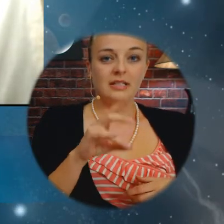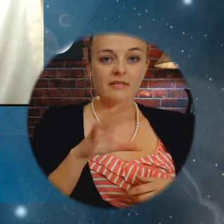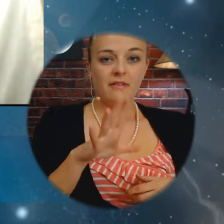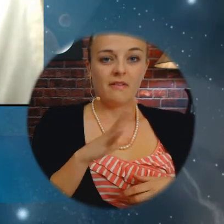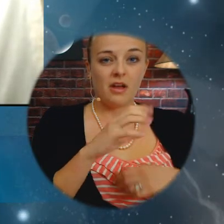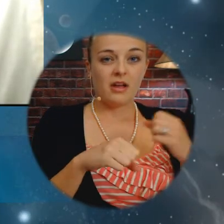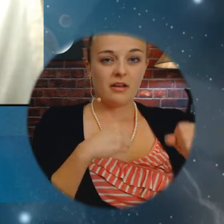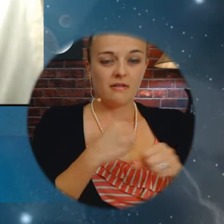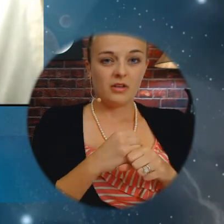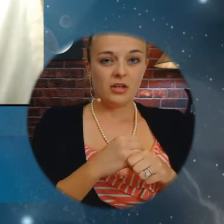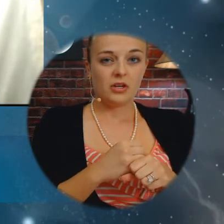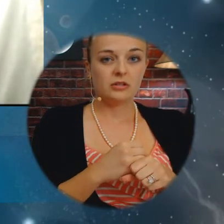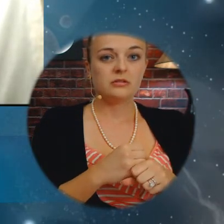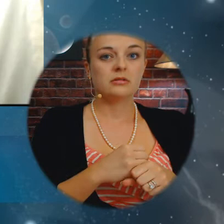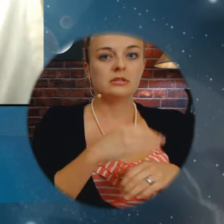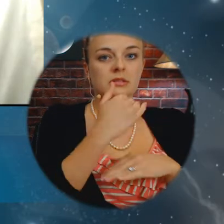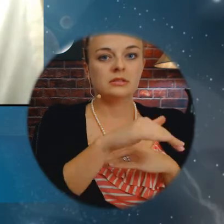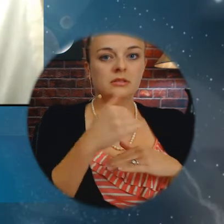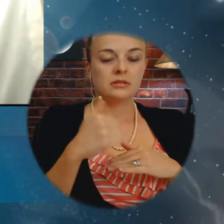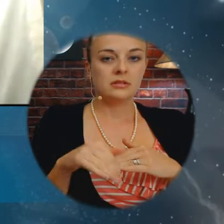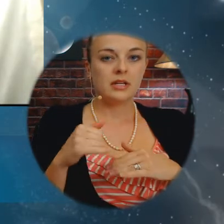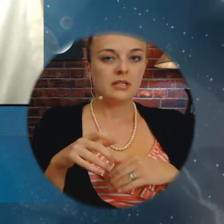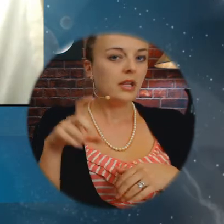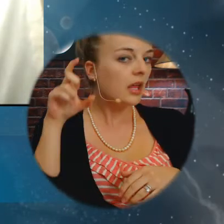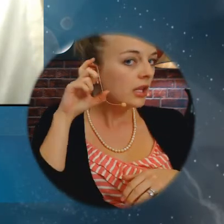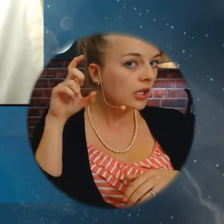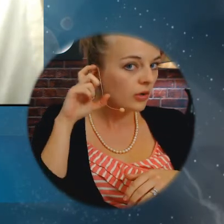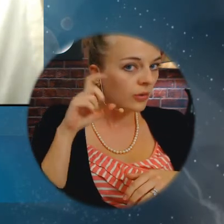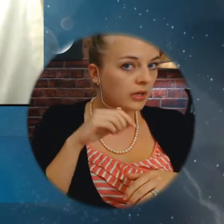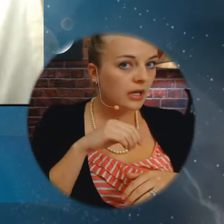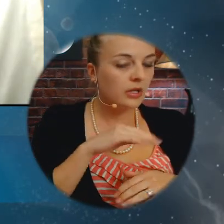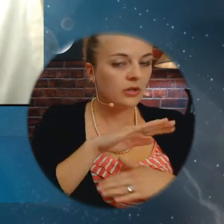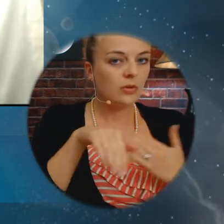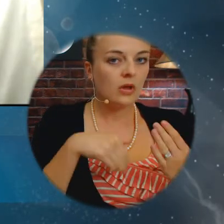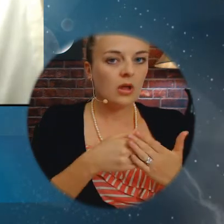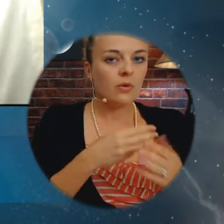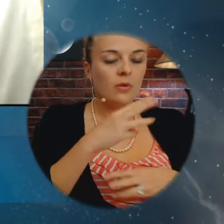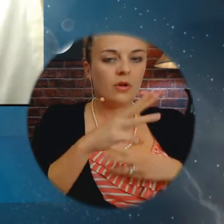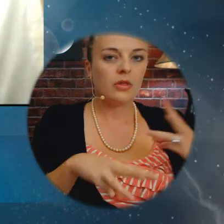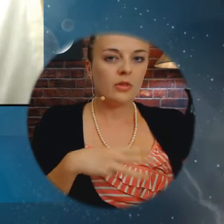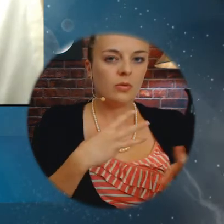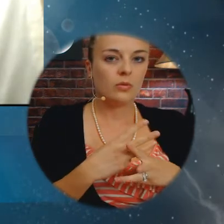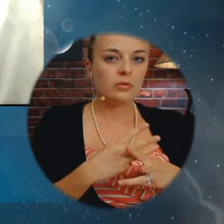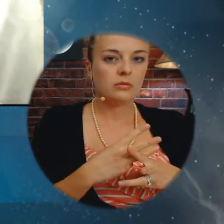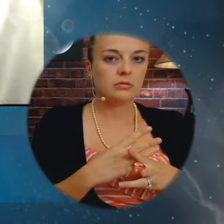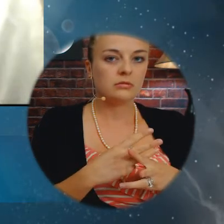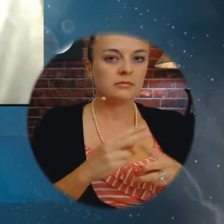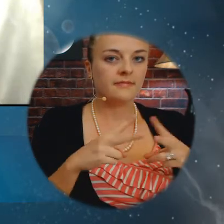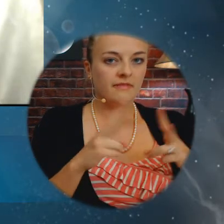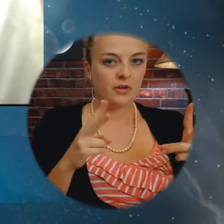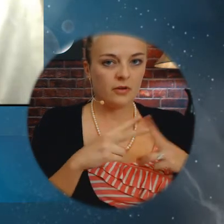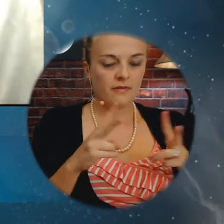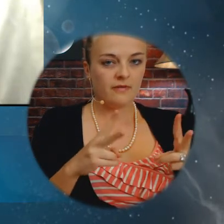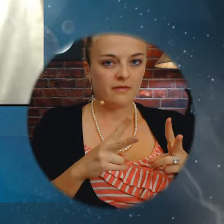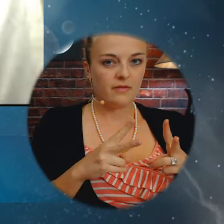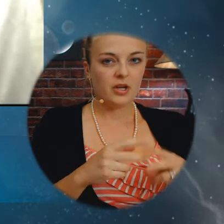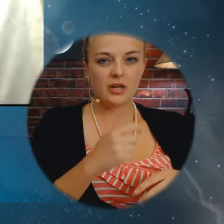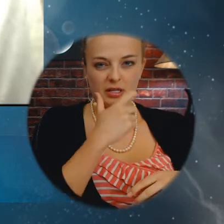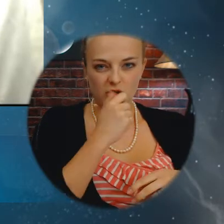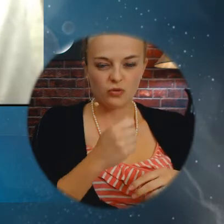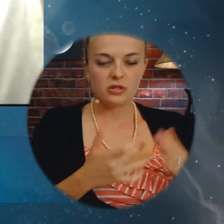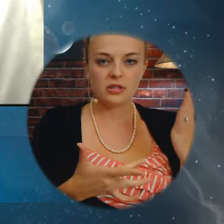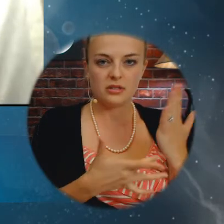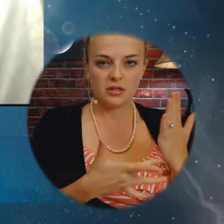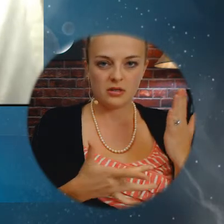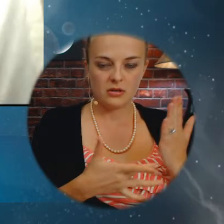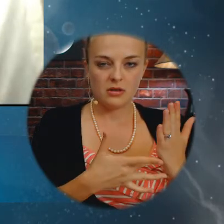products globally. And we are on the forefront of hearing aid technology. And given, you know, the growing demographic